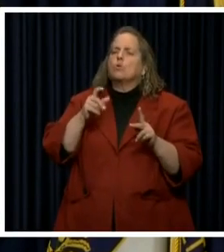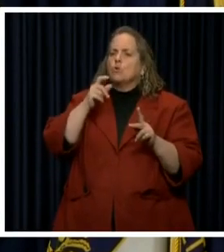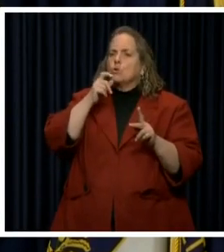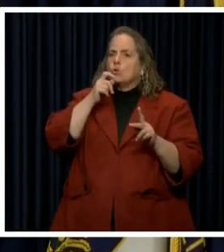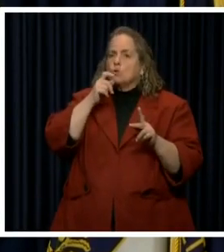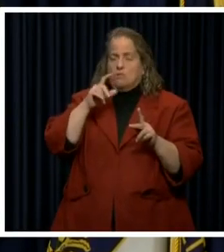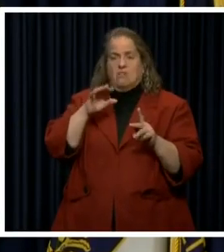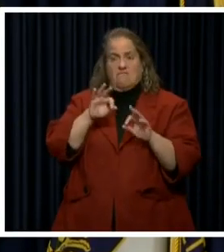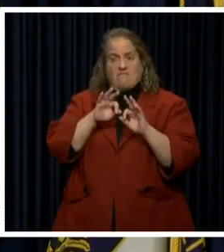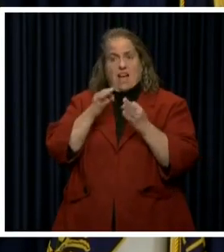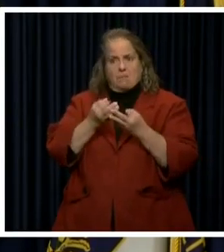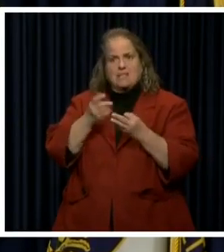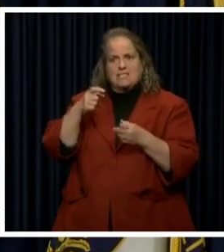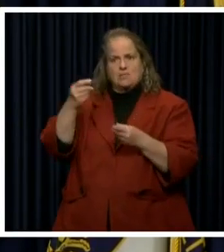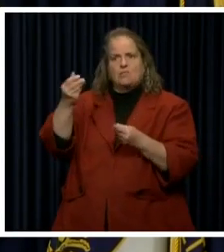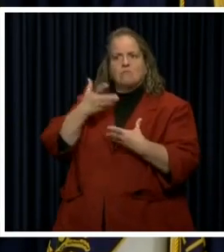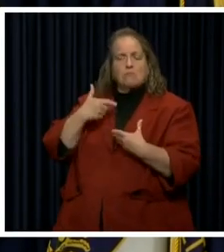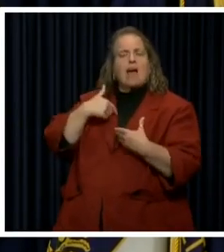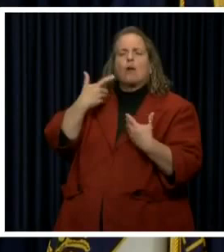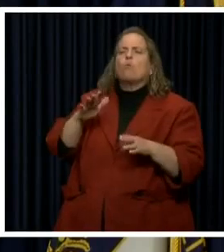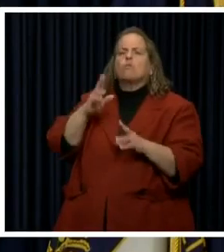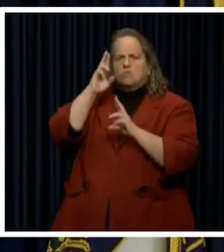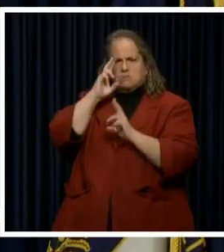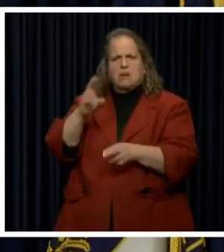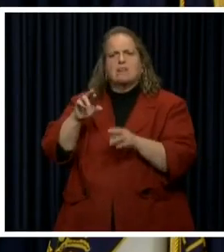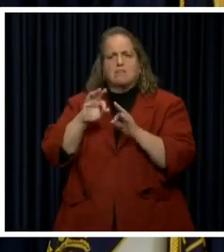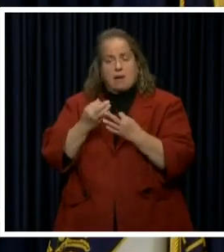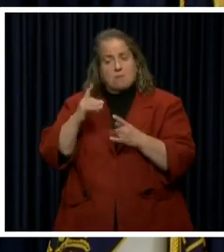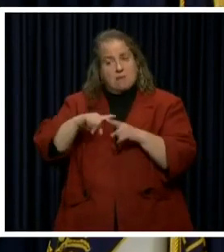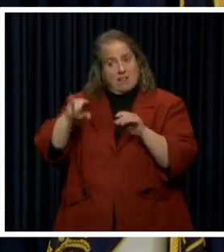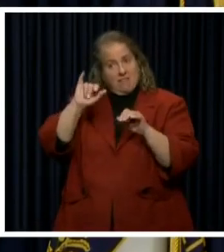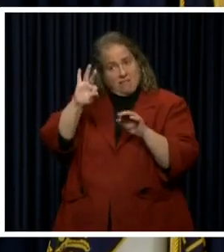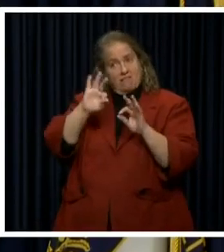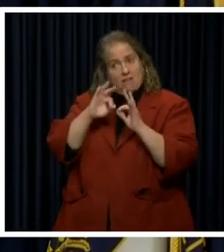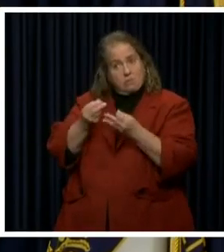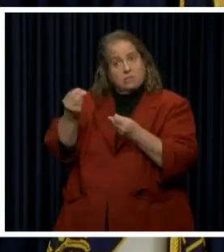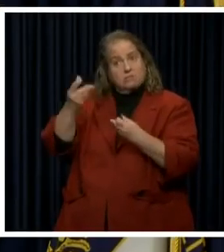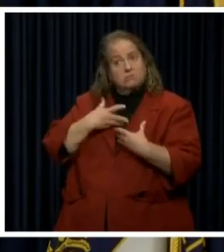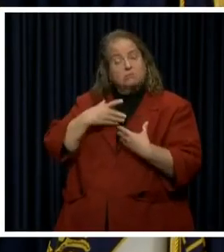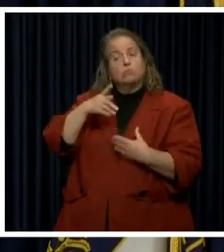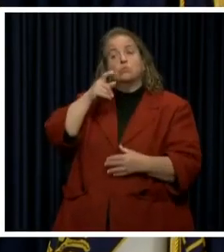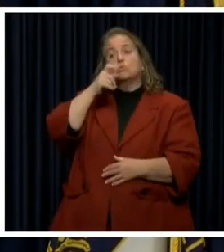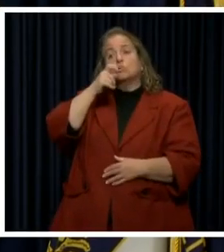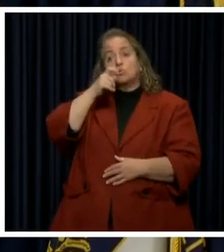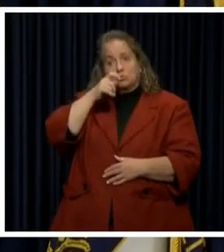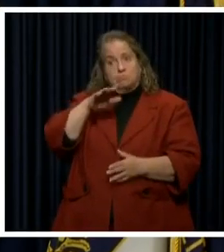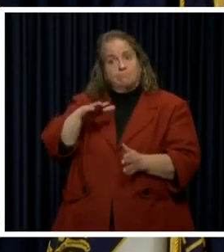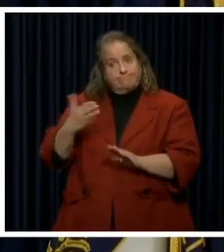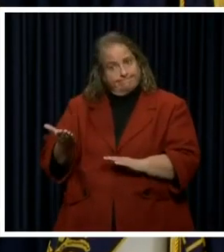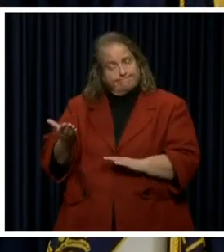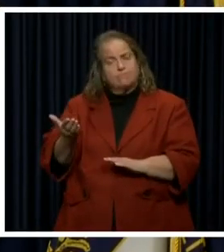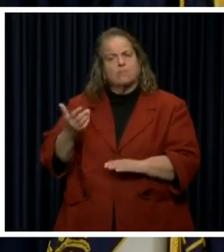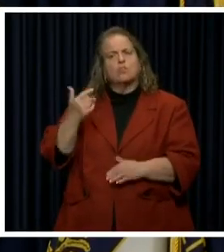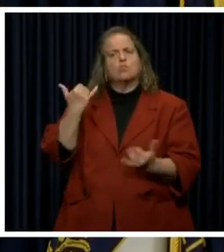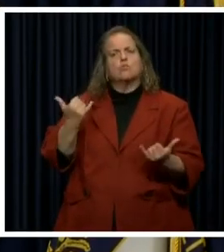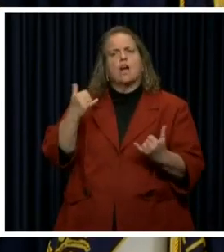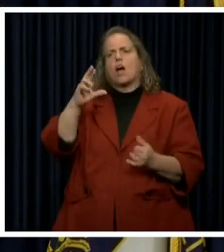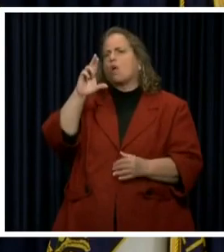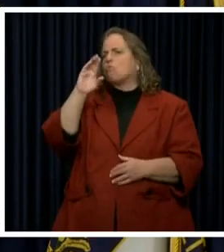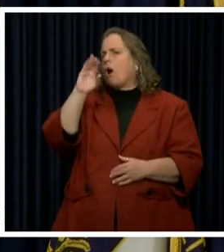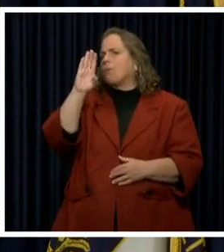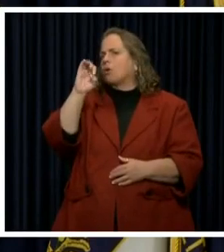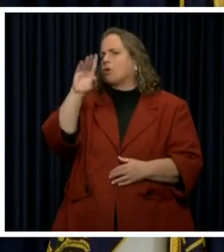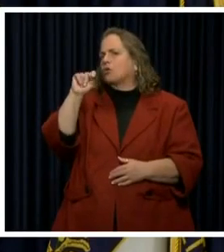families reaching out to us because I want to respect their wishes. But today we're going to talk about Robert Wright, 66 years